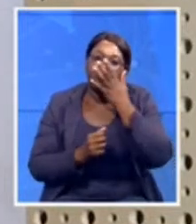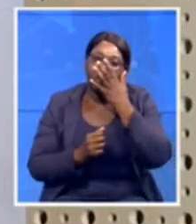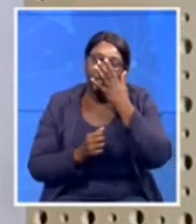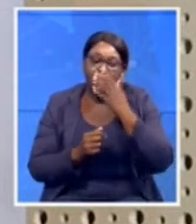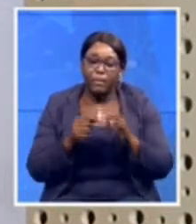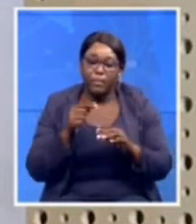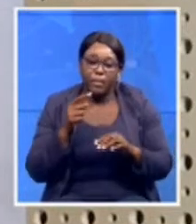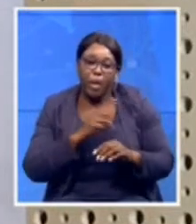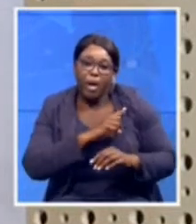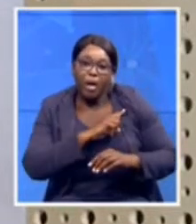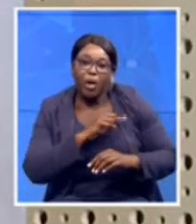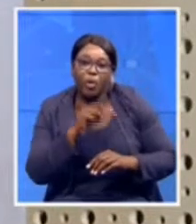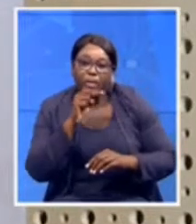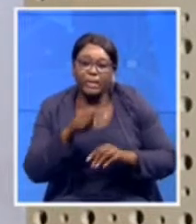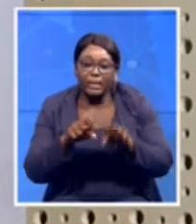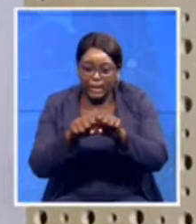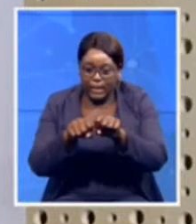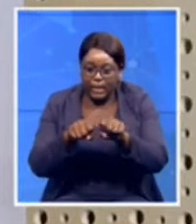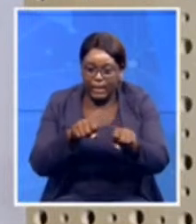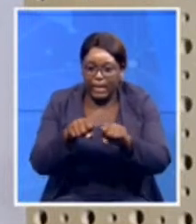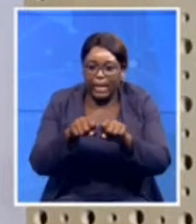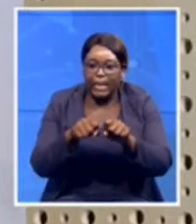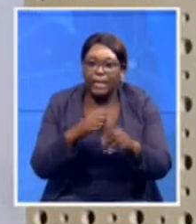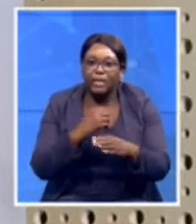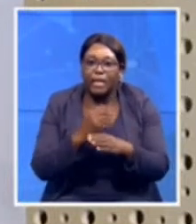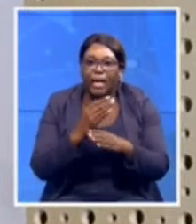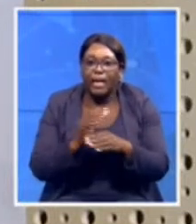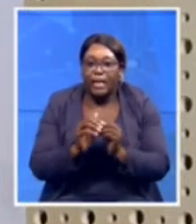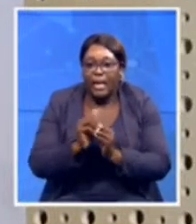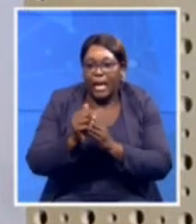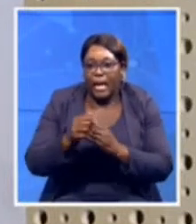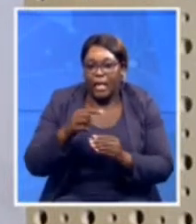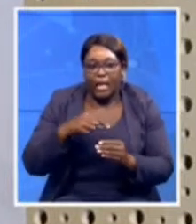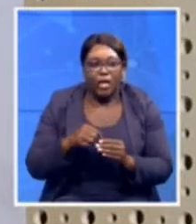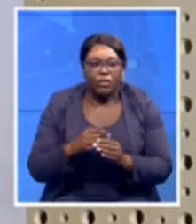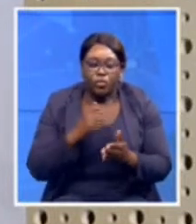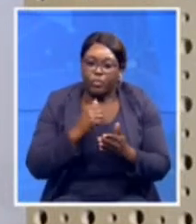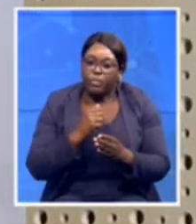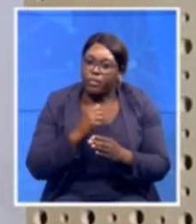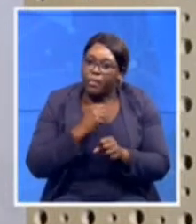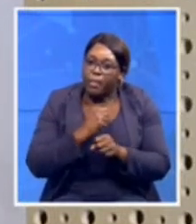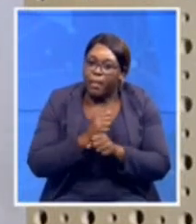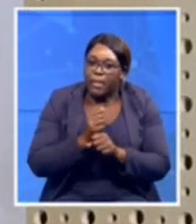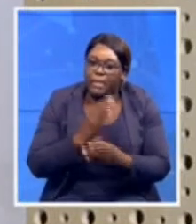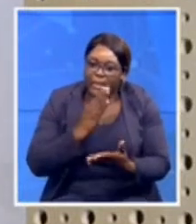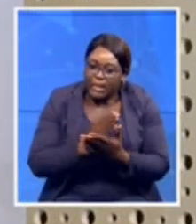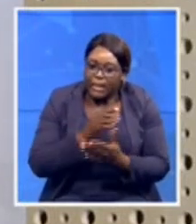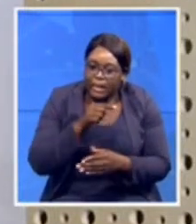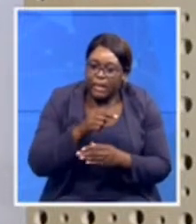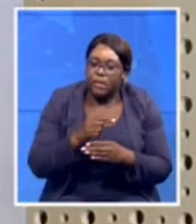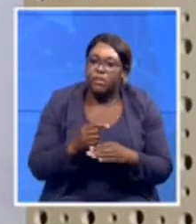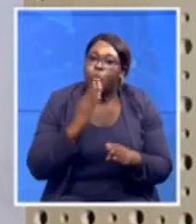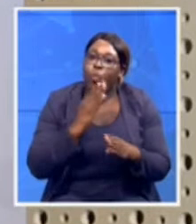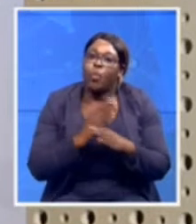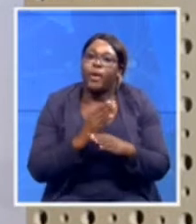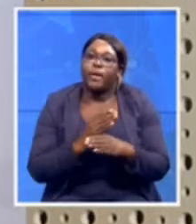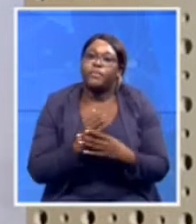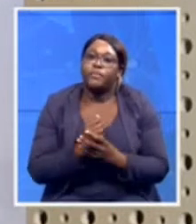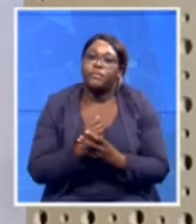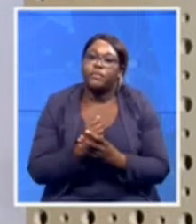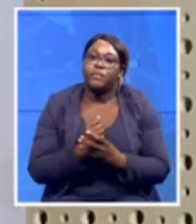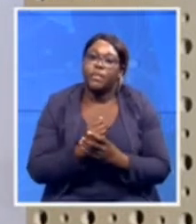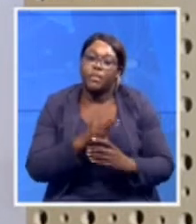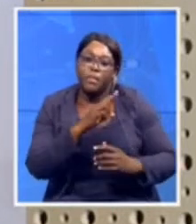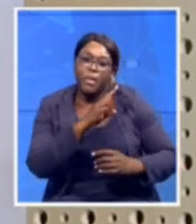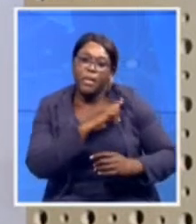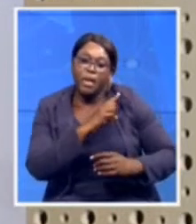in the medium term. The issue of enforcement has been elevated because any regulator's ability to do